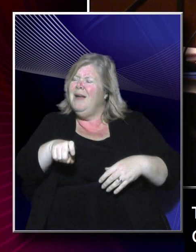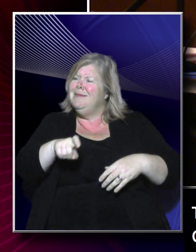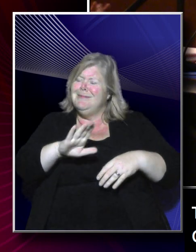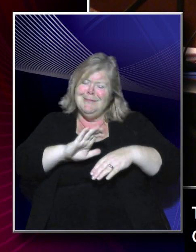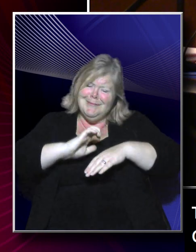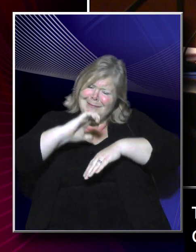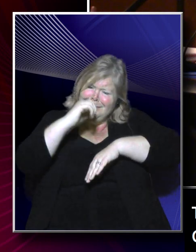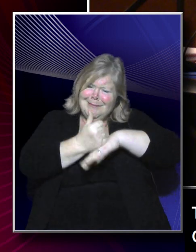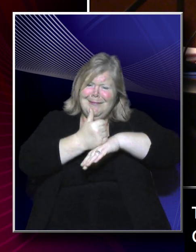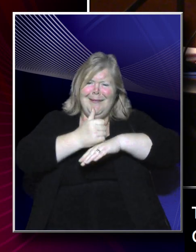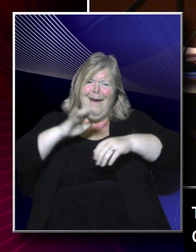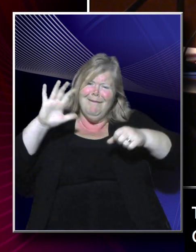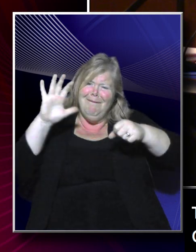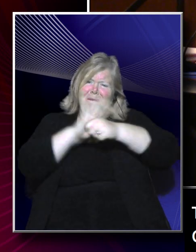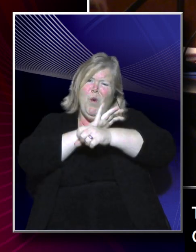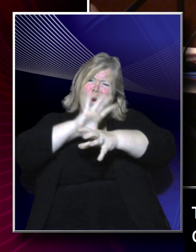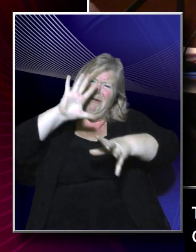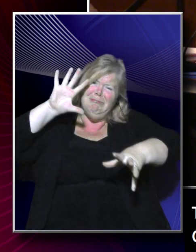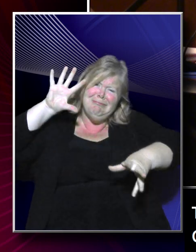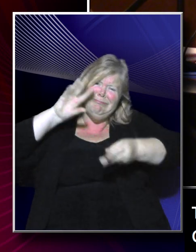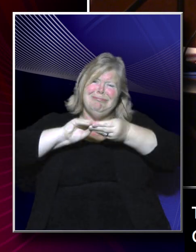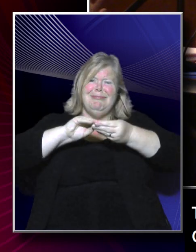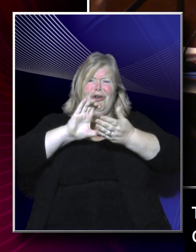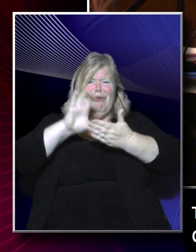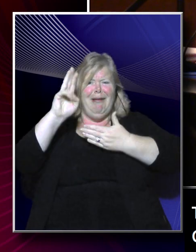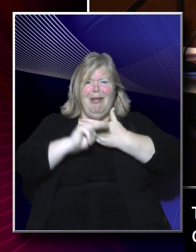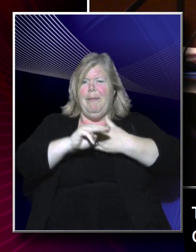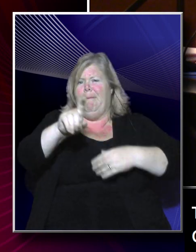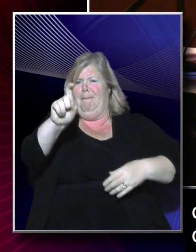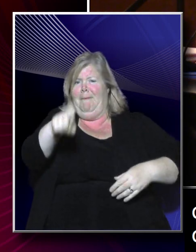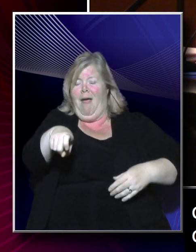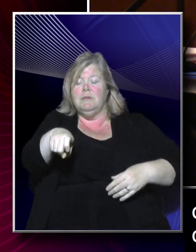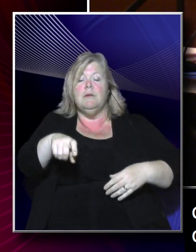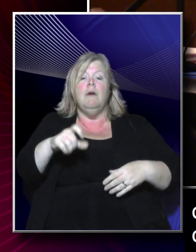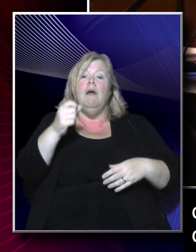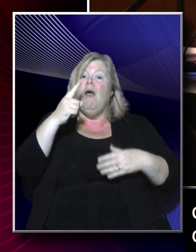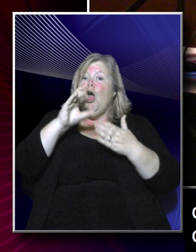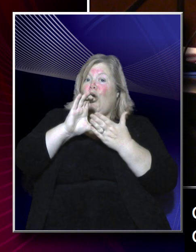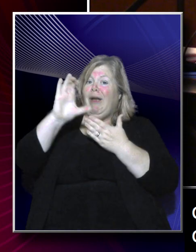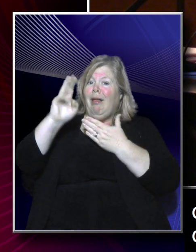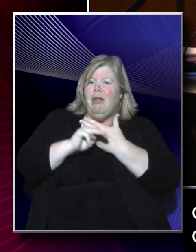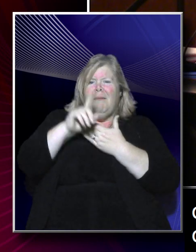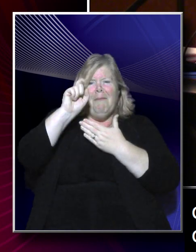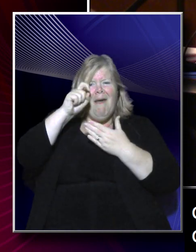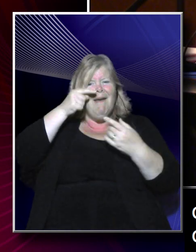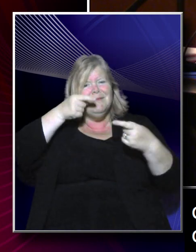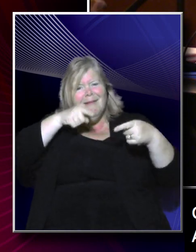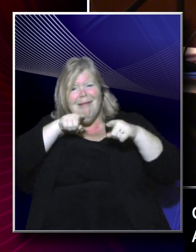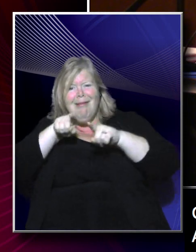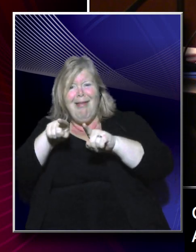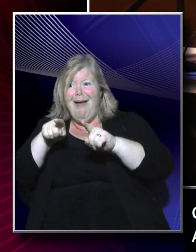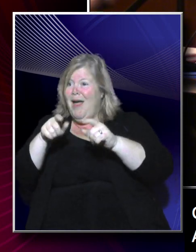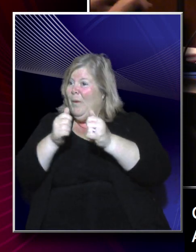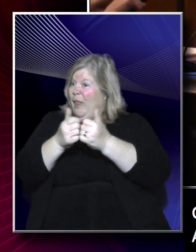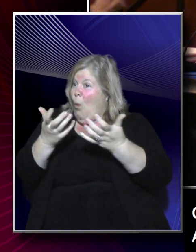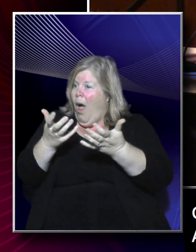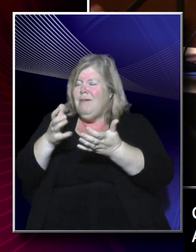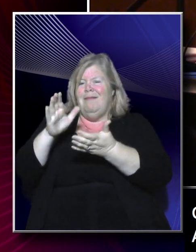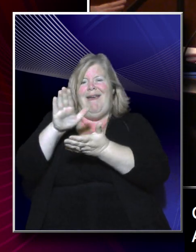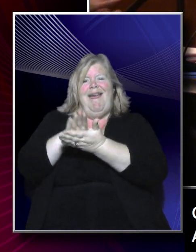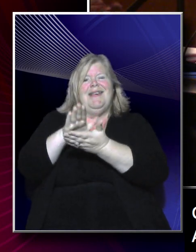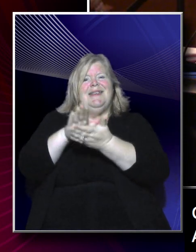comprehensive curriculum in our schools. The curriculum must be aligned with the academic